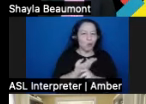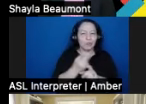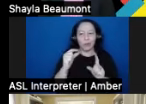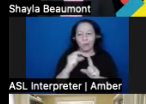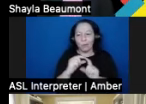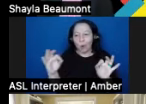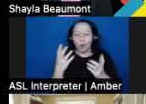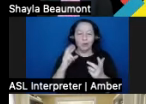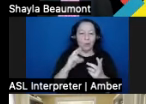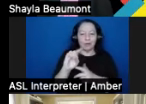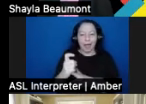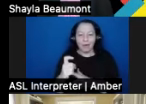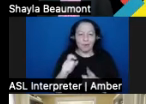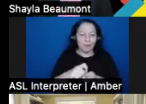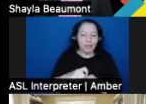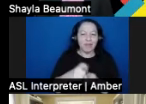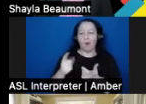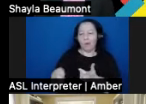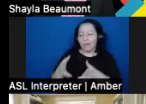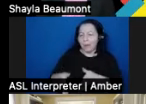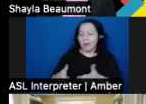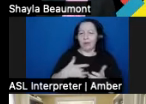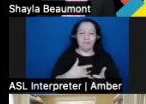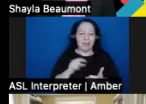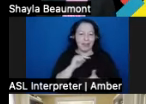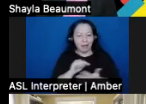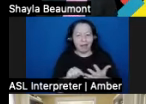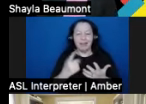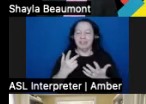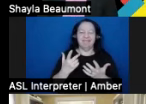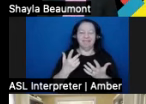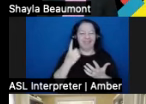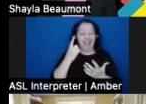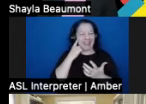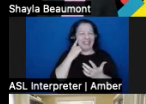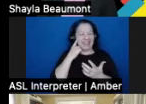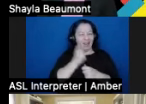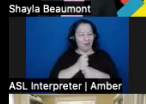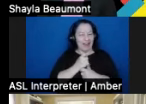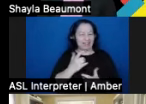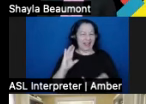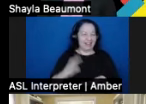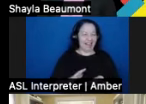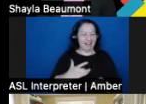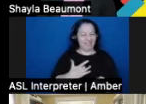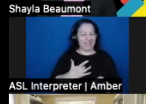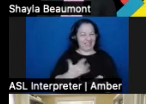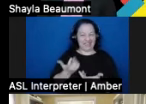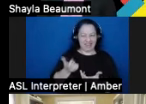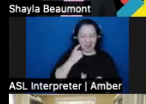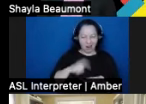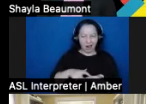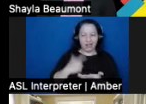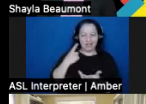this person, or I'm feeling this way, or all those kinds of things. And I think that does desensitize us sometimes to like